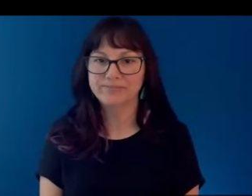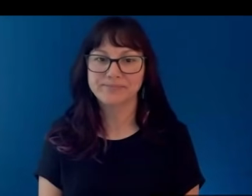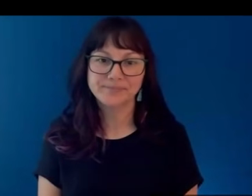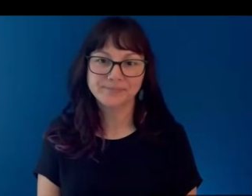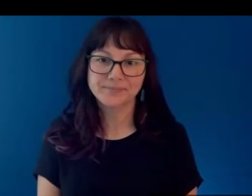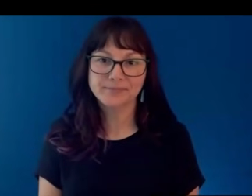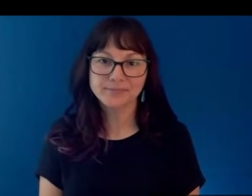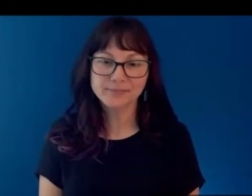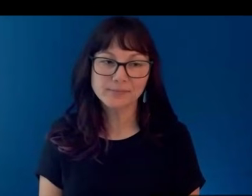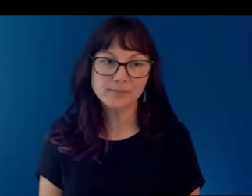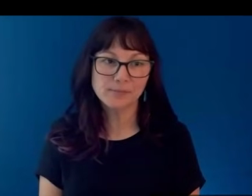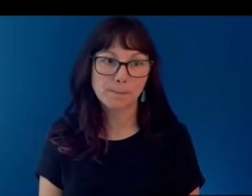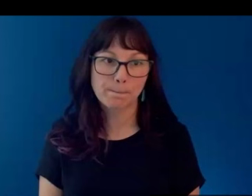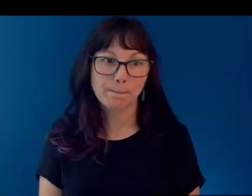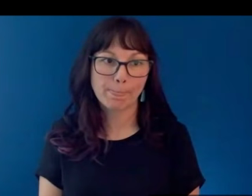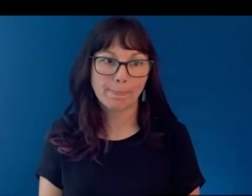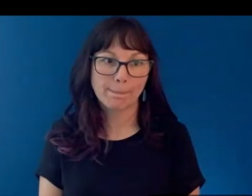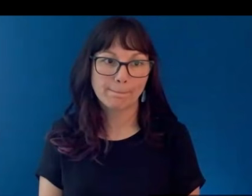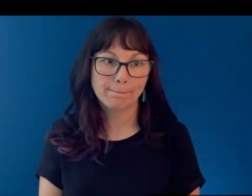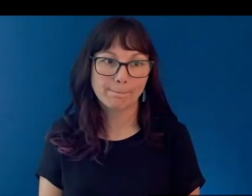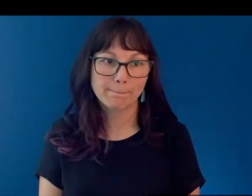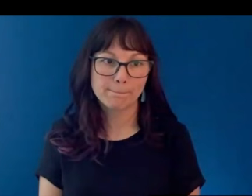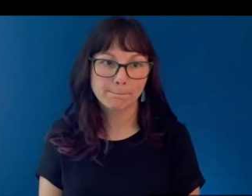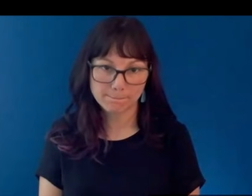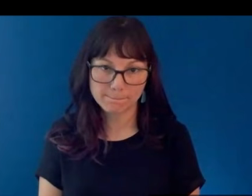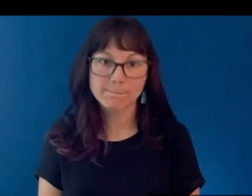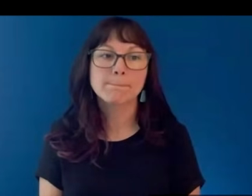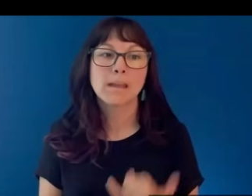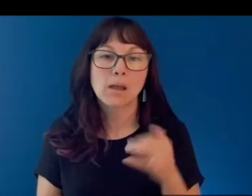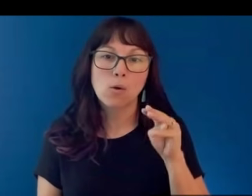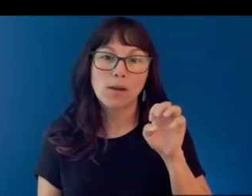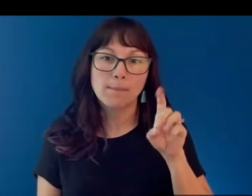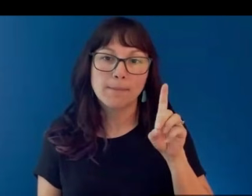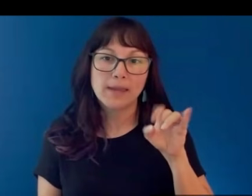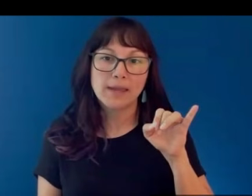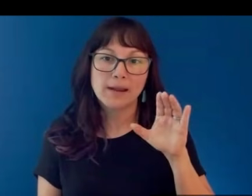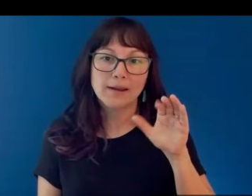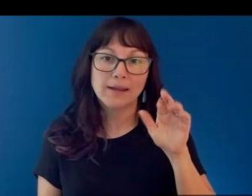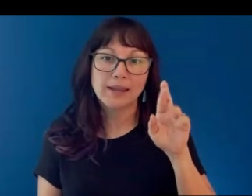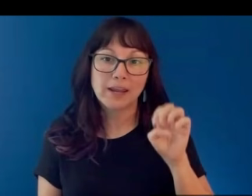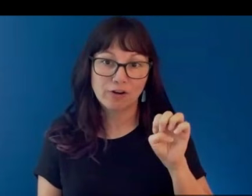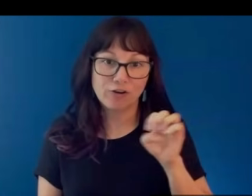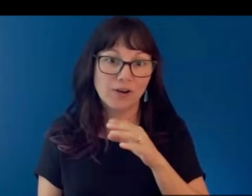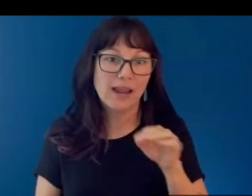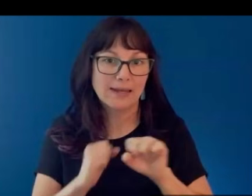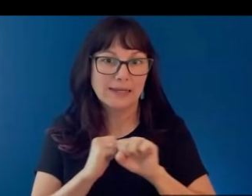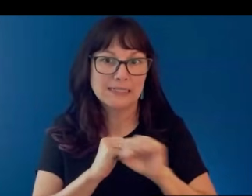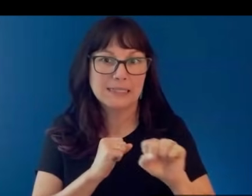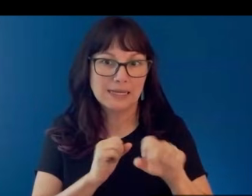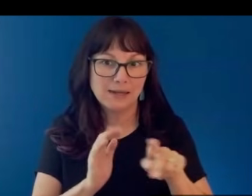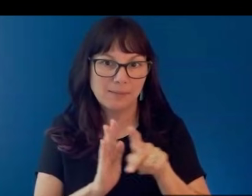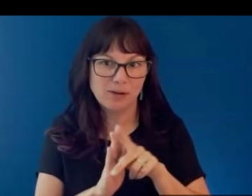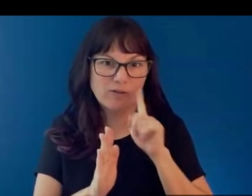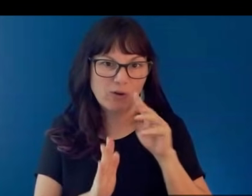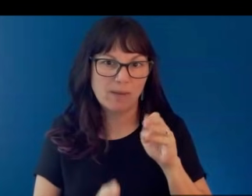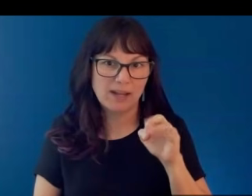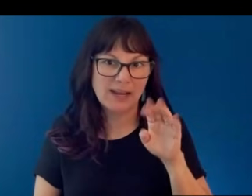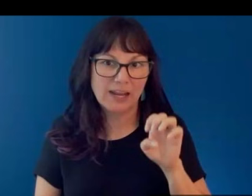started. All right, let's talk about Medicare and the extended period of Medicare coverage,